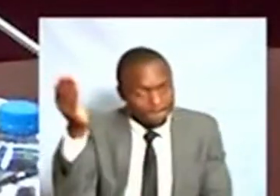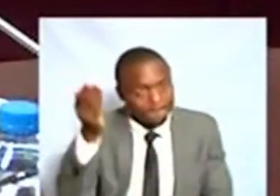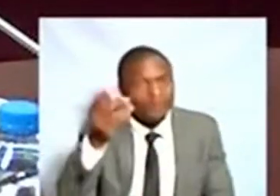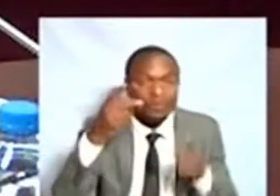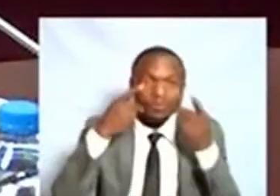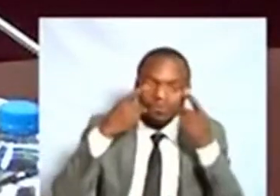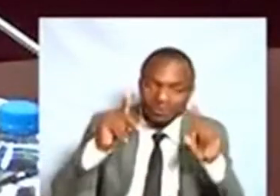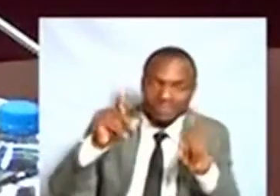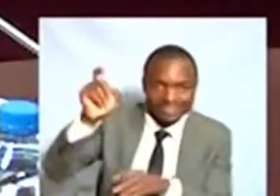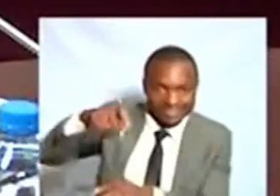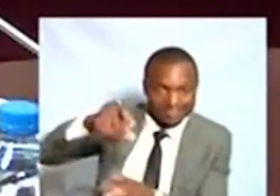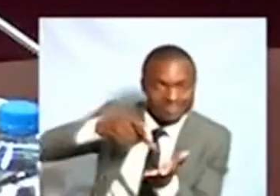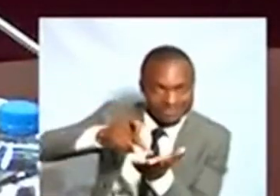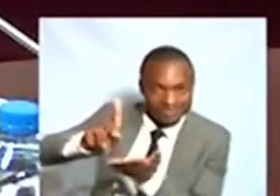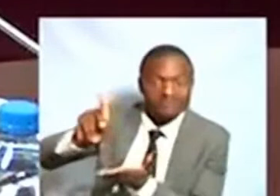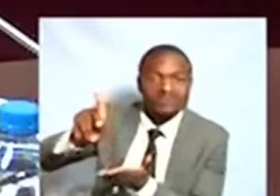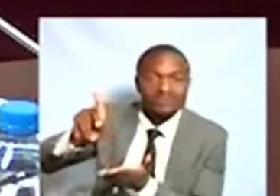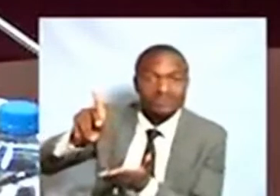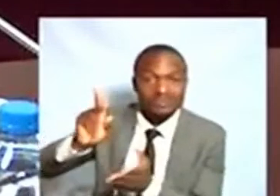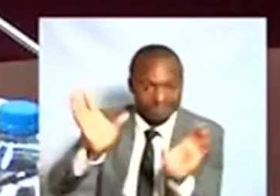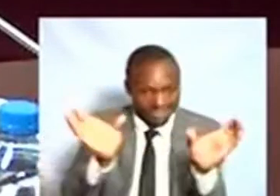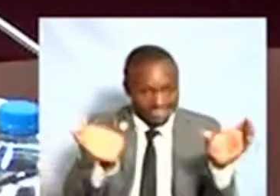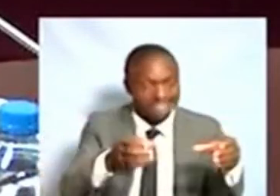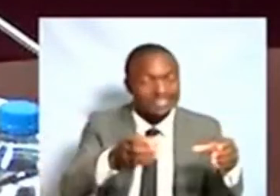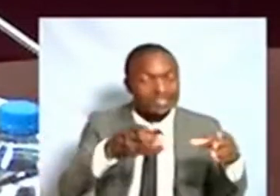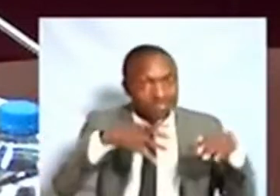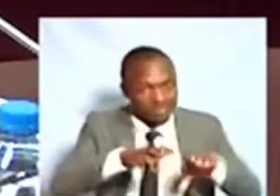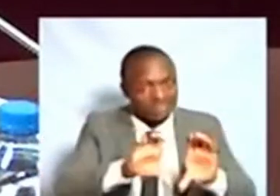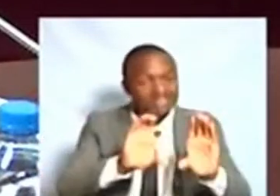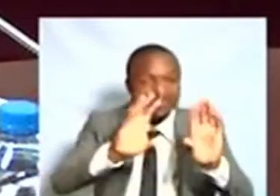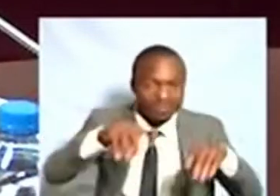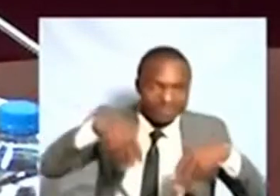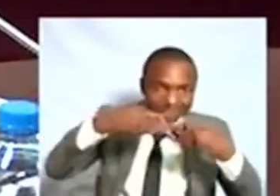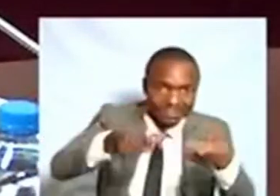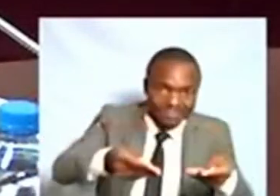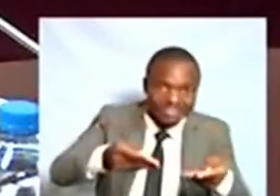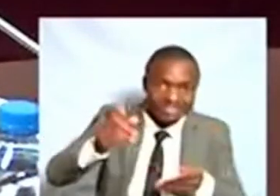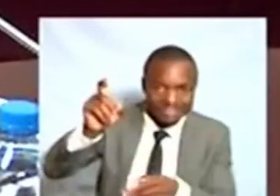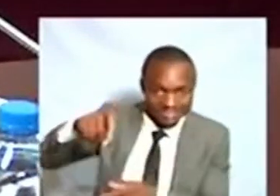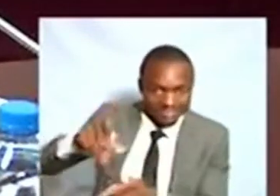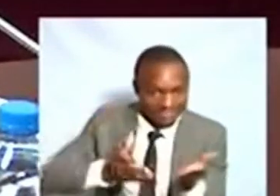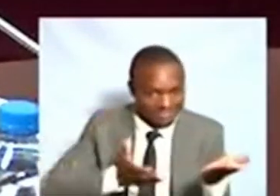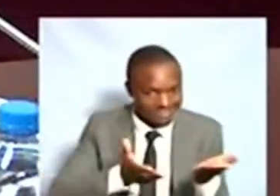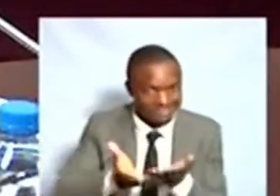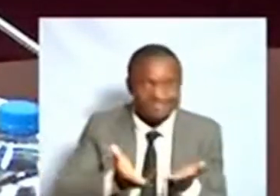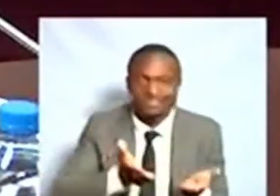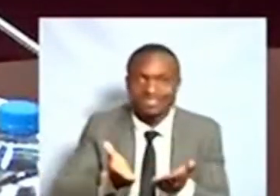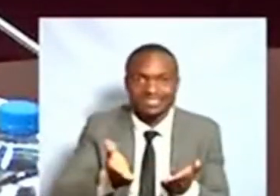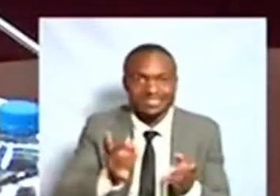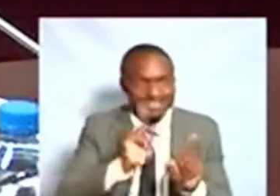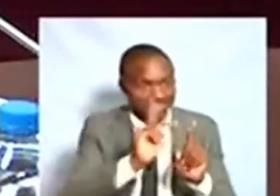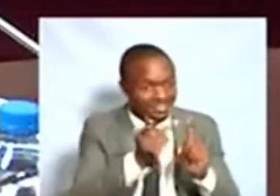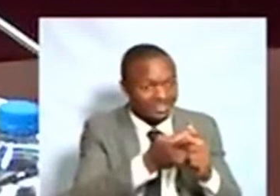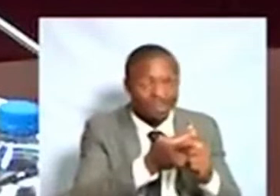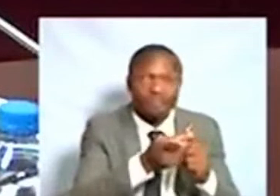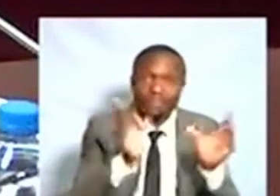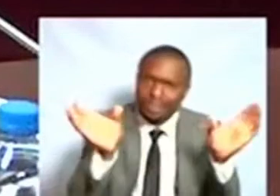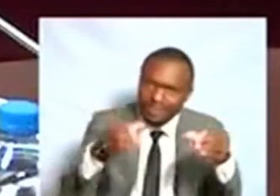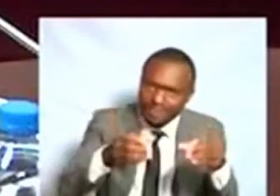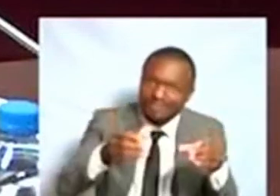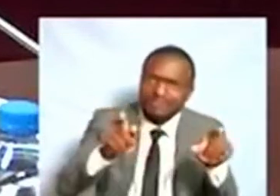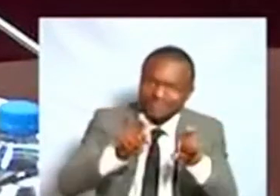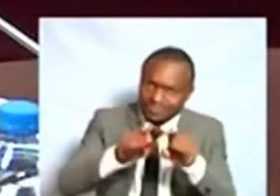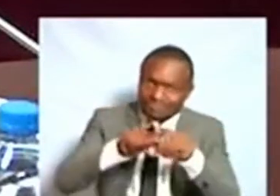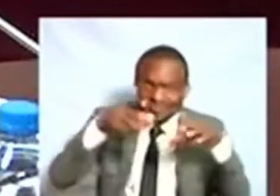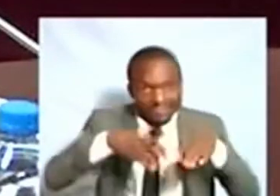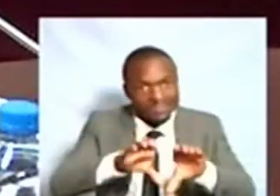on the need to pay dues in order for council to continue providing the much needed service in the district. The council has also